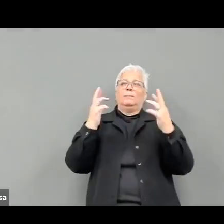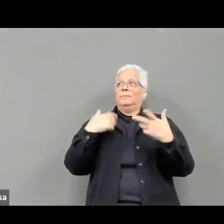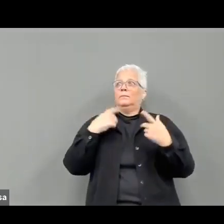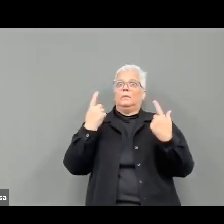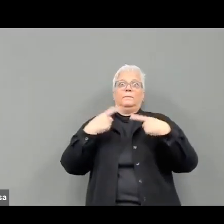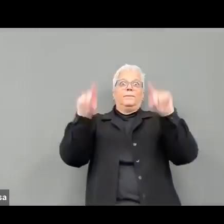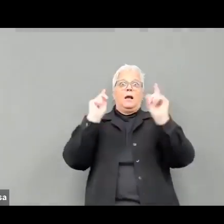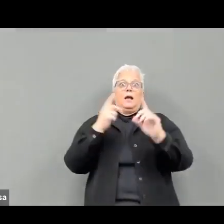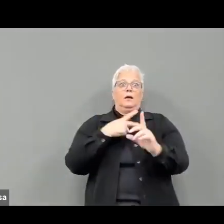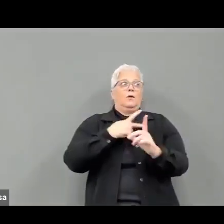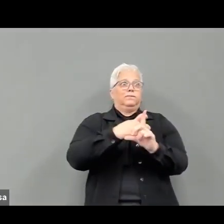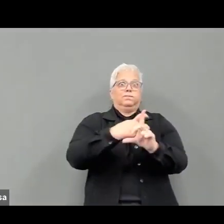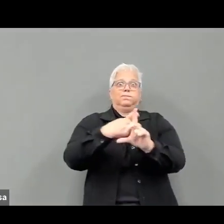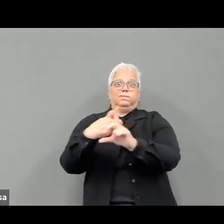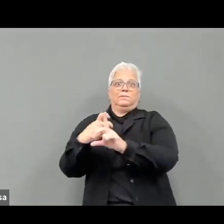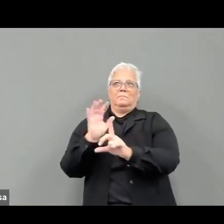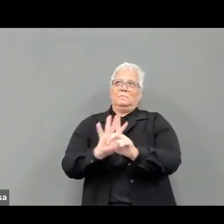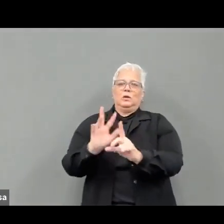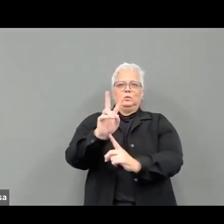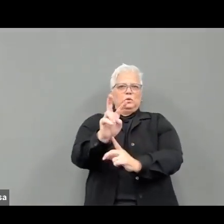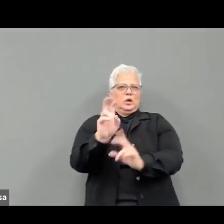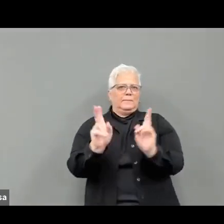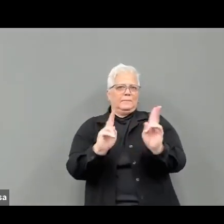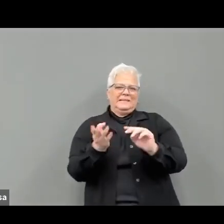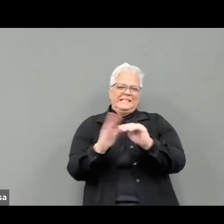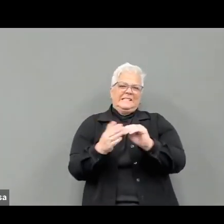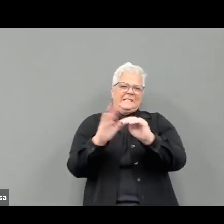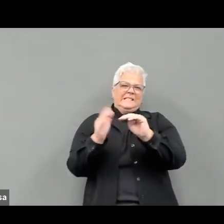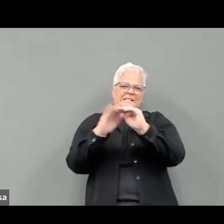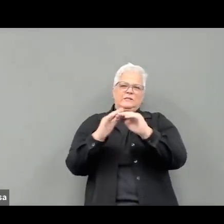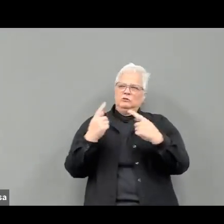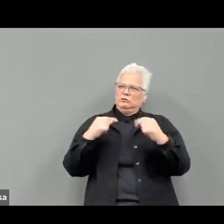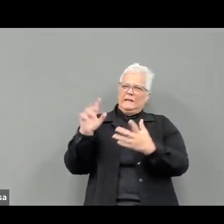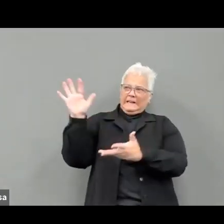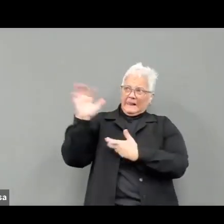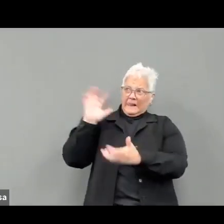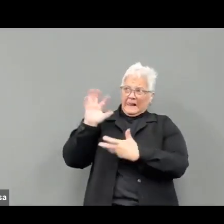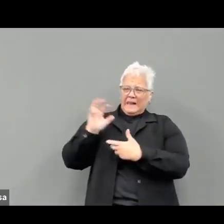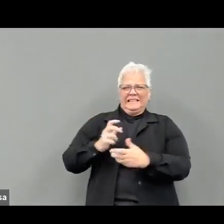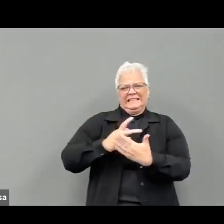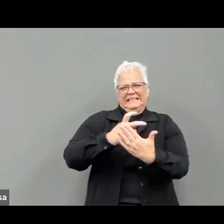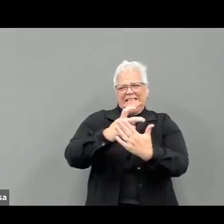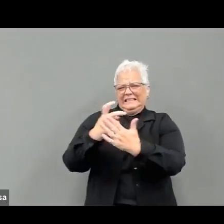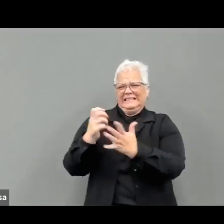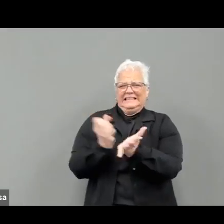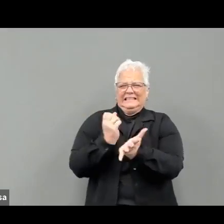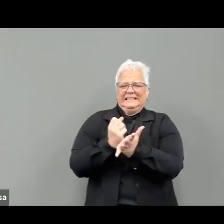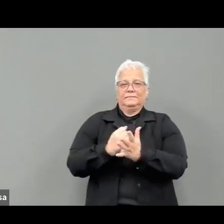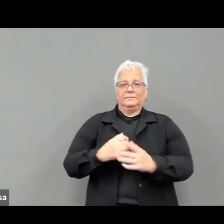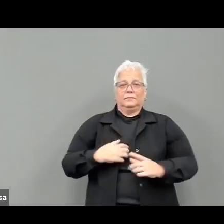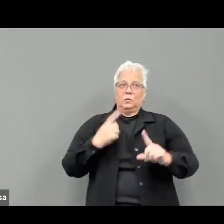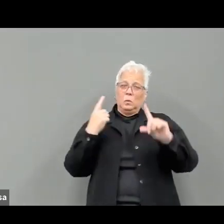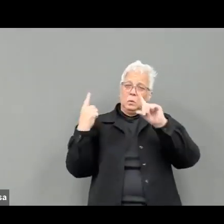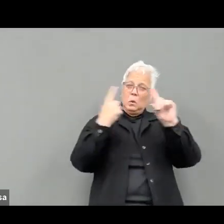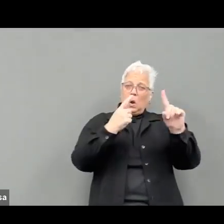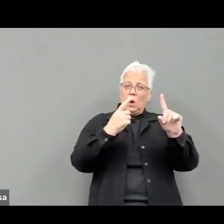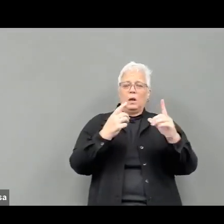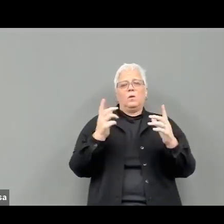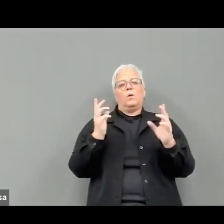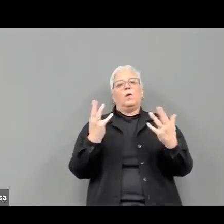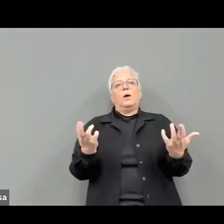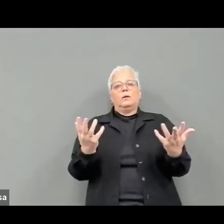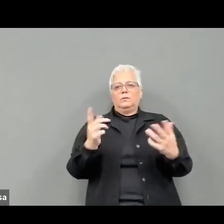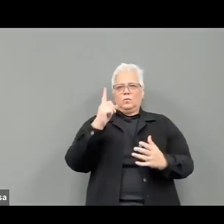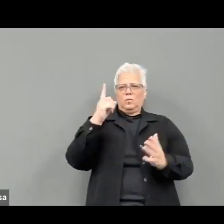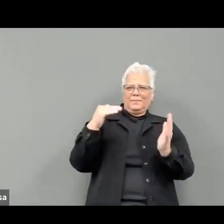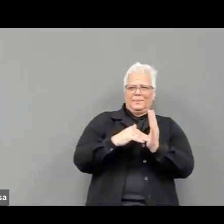population of nearly 1,000 people. So we're hoping to reach some of our